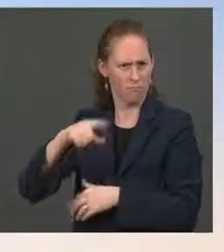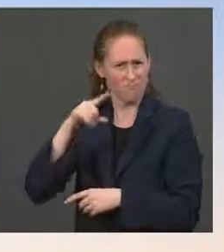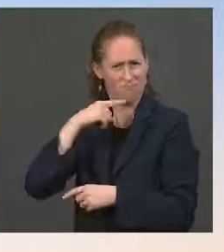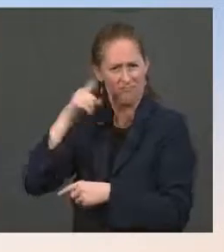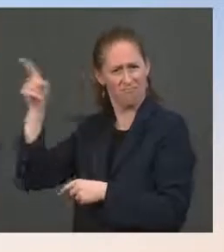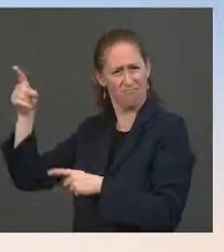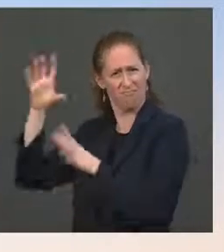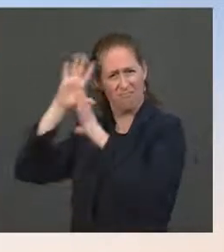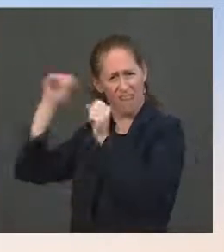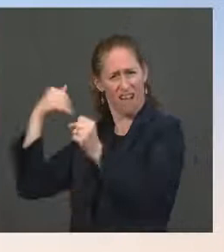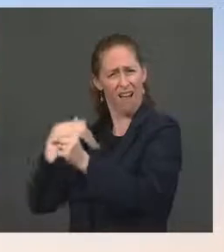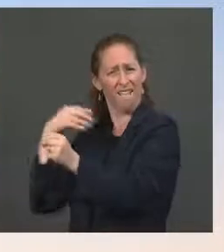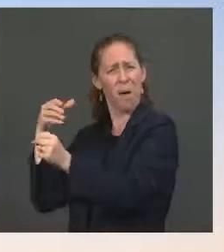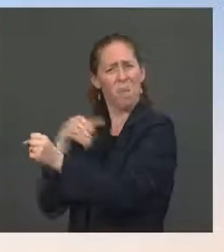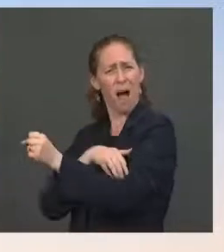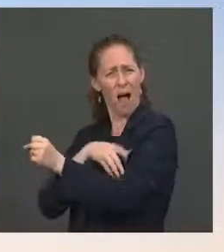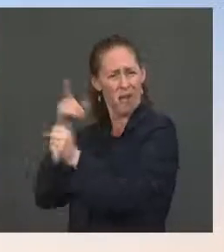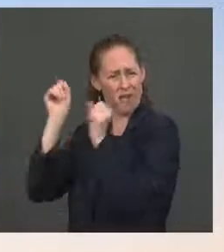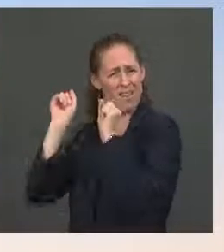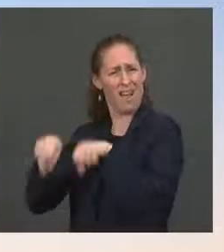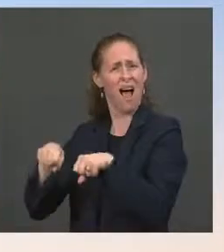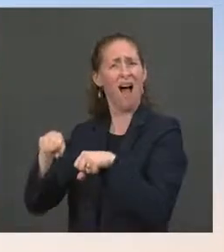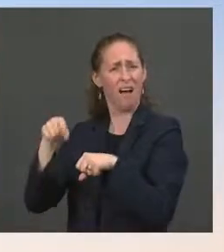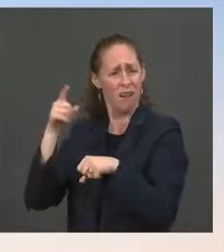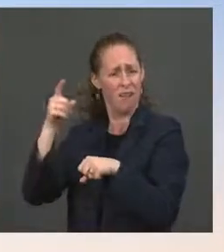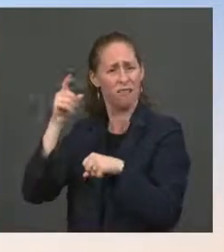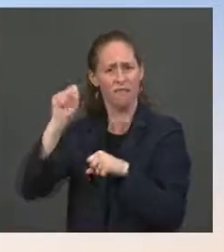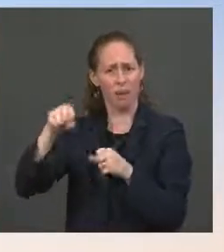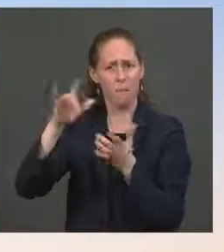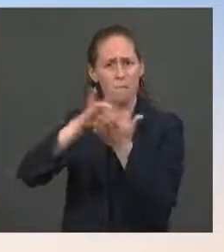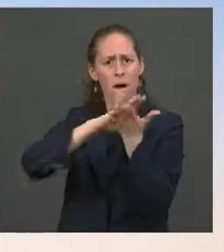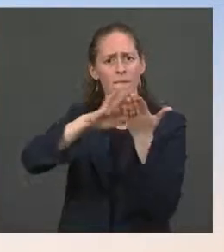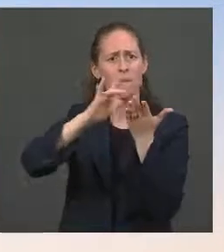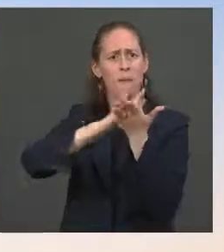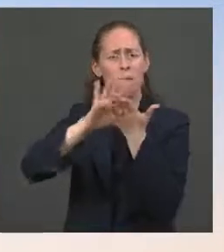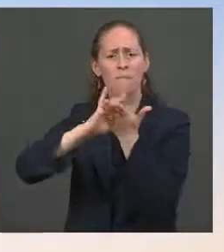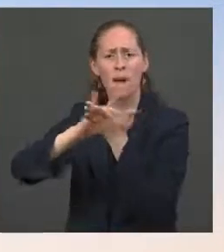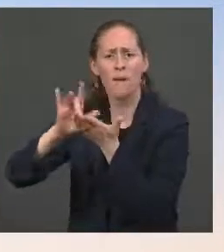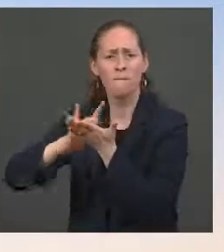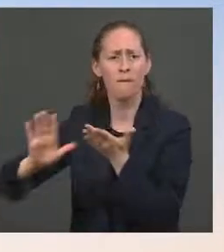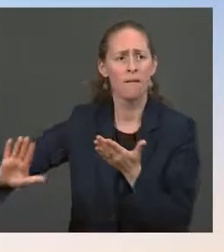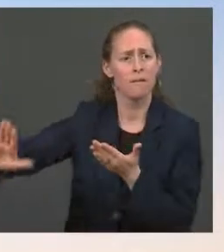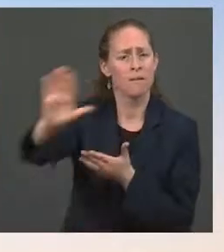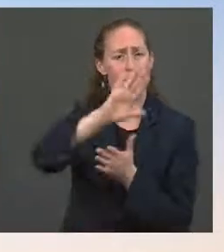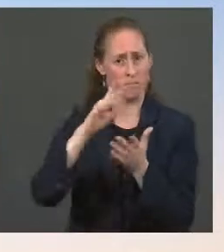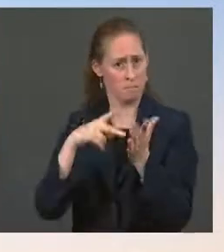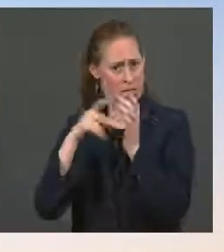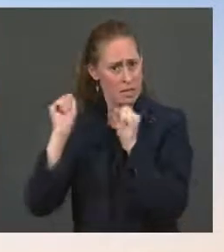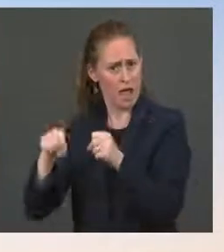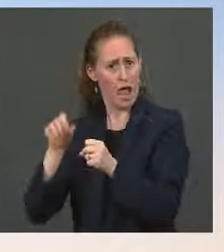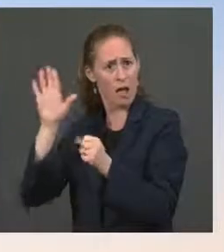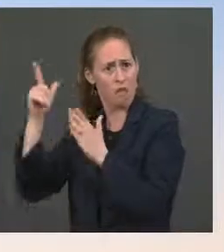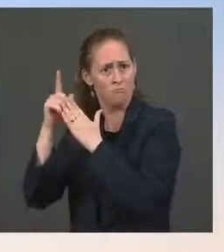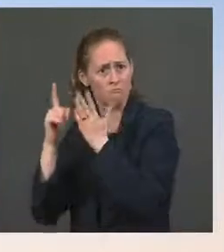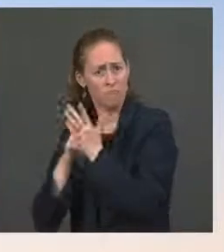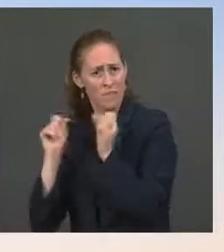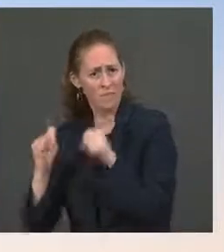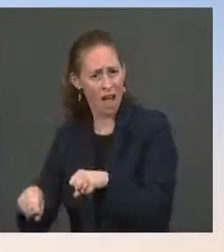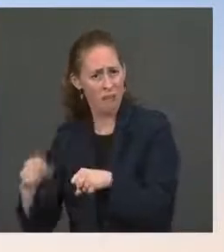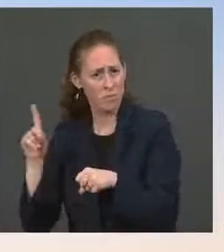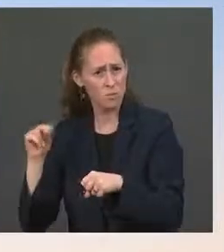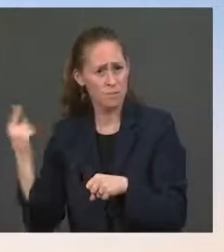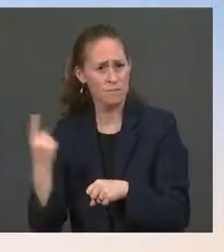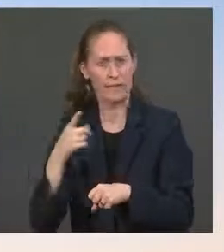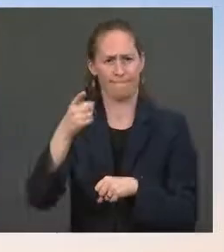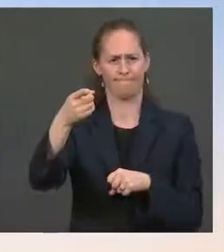to solve this problem for those members of the military. Will he use that law, and is there anything else his administration can do to help these people? So what you're referring to, just for others,